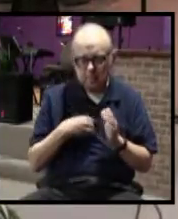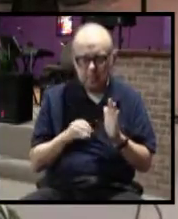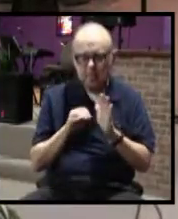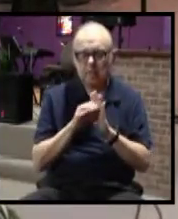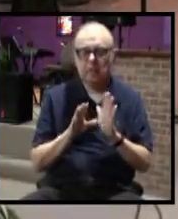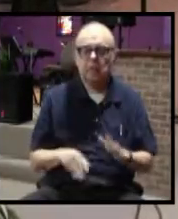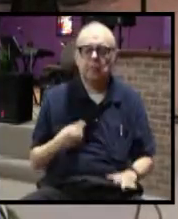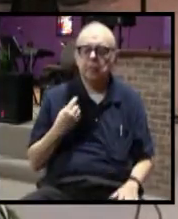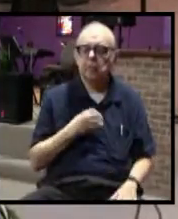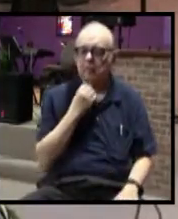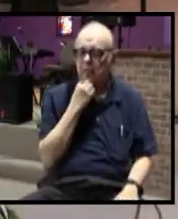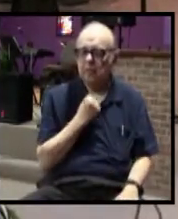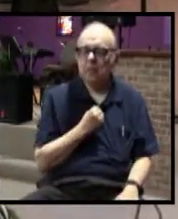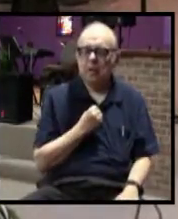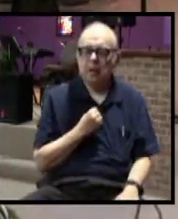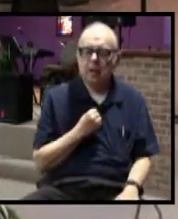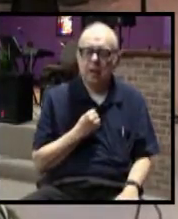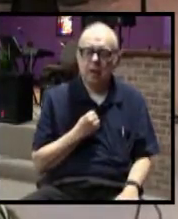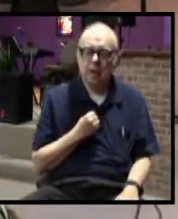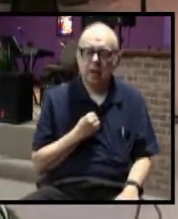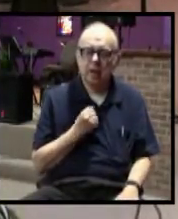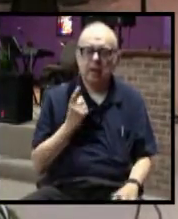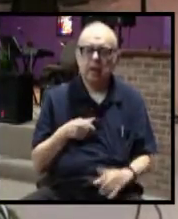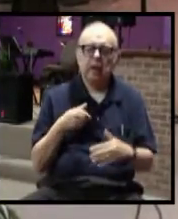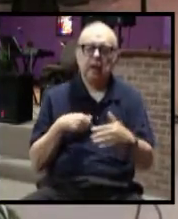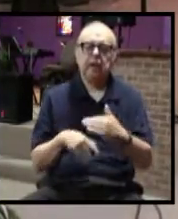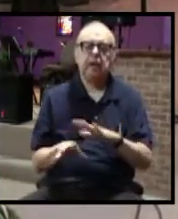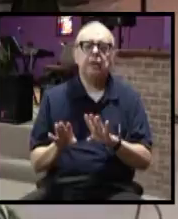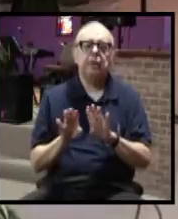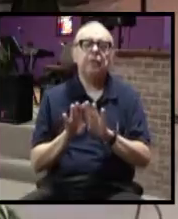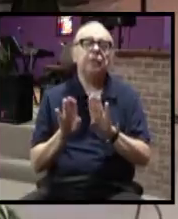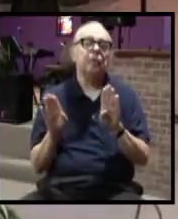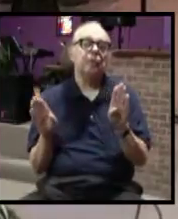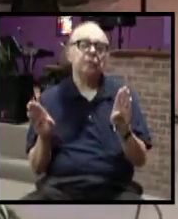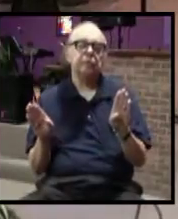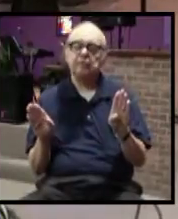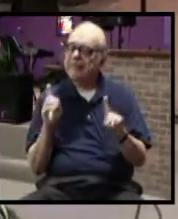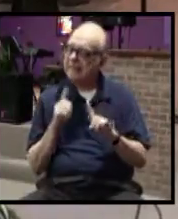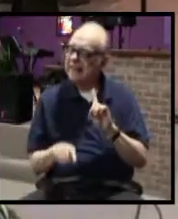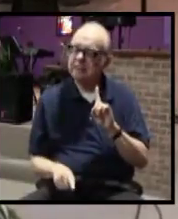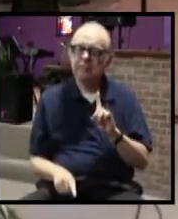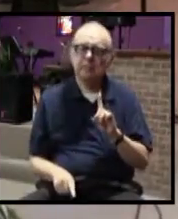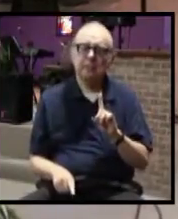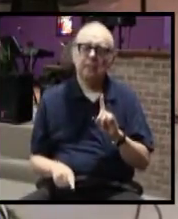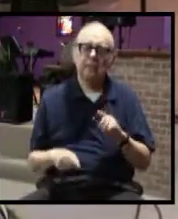If they were a leper and we were Jewish, a leper would not come into the doors.